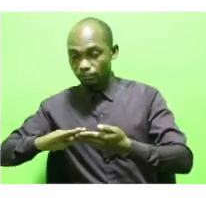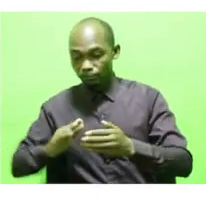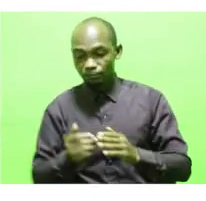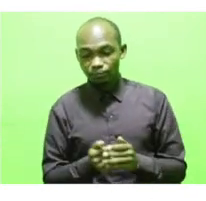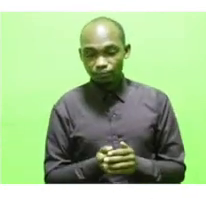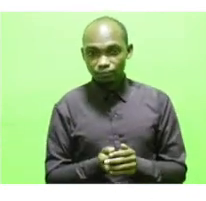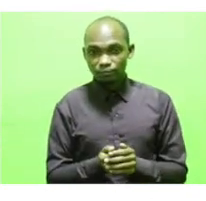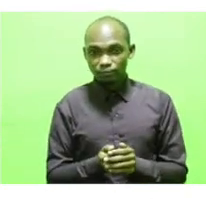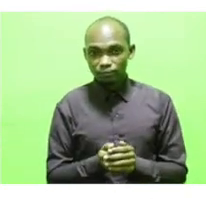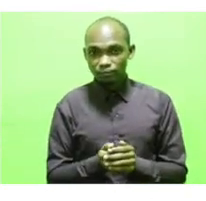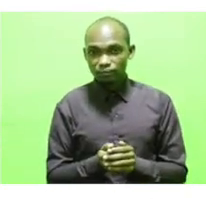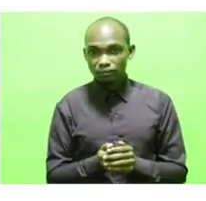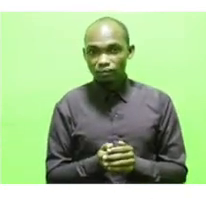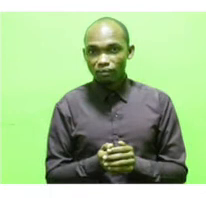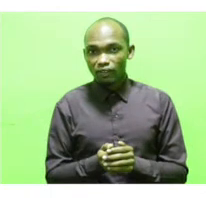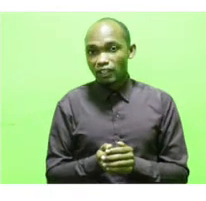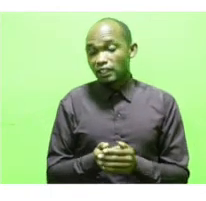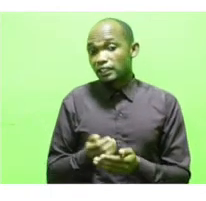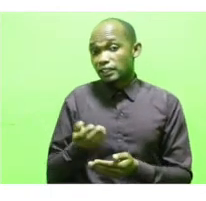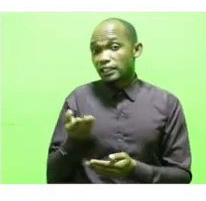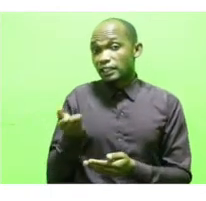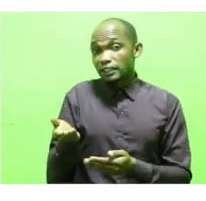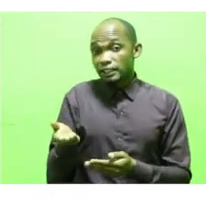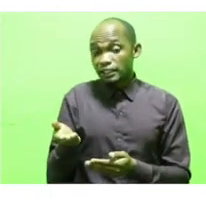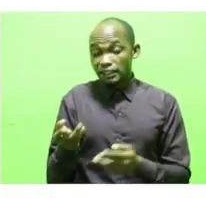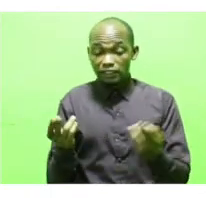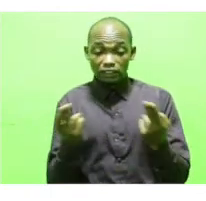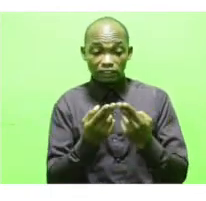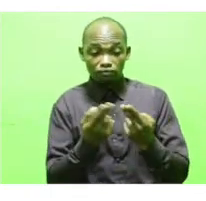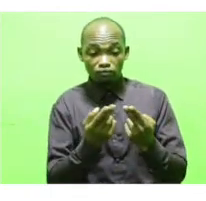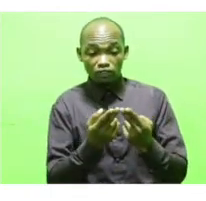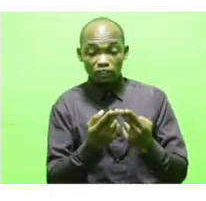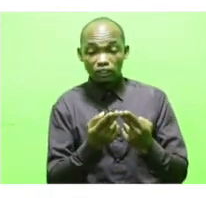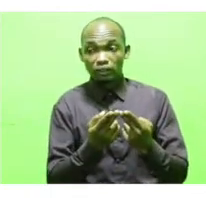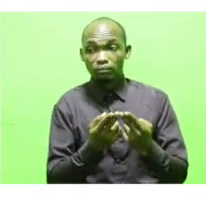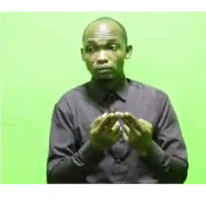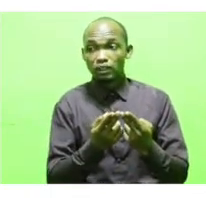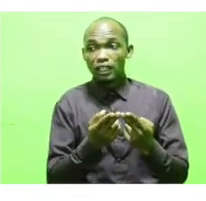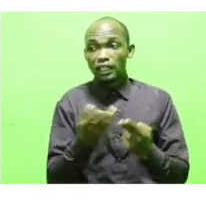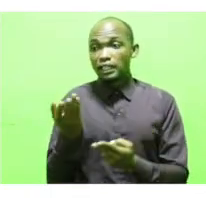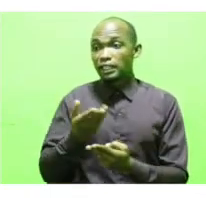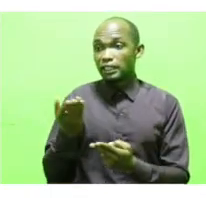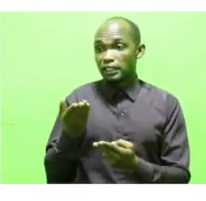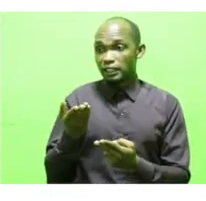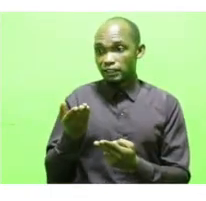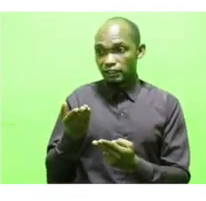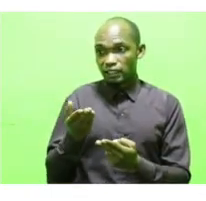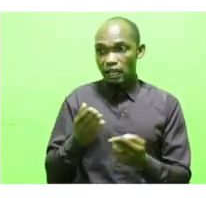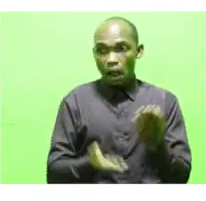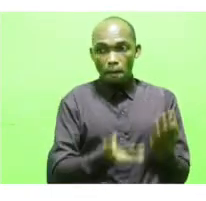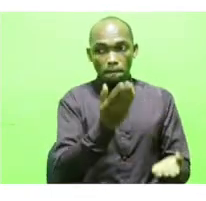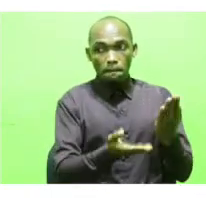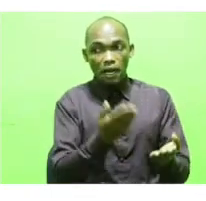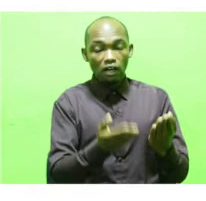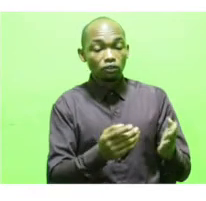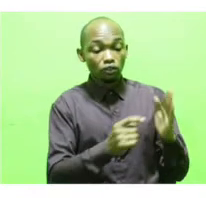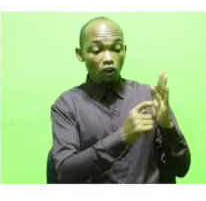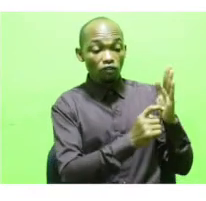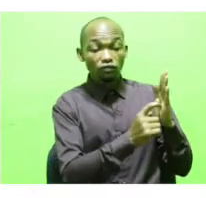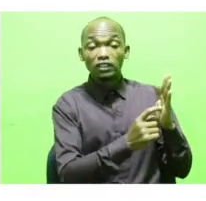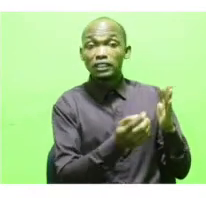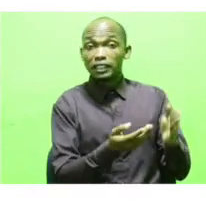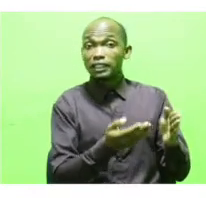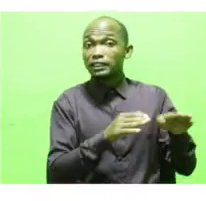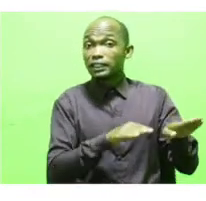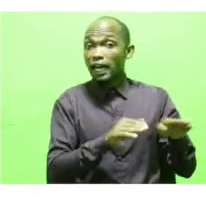Mitosis replaces the amounts of cells dying, thus keeps the amounts of cells constant. We all know that in our body there are